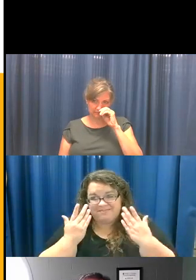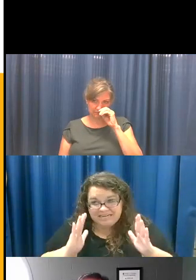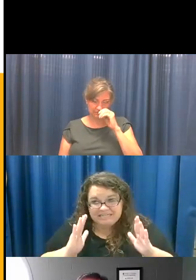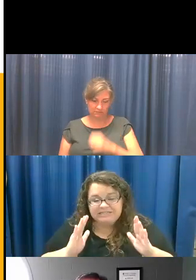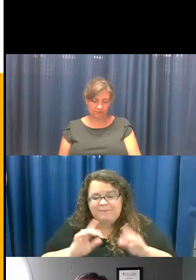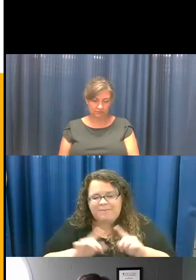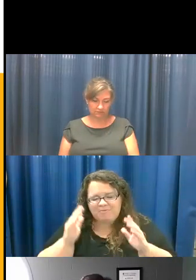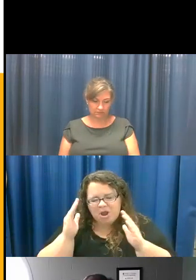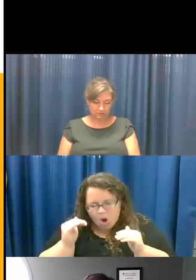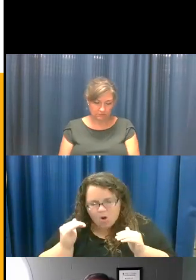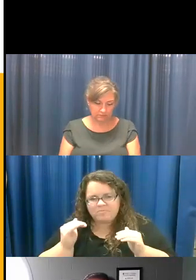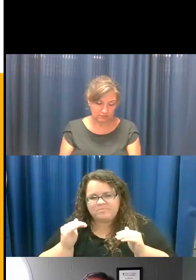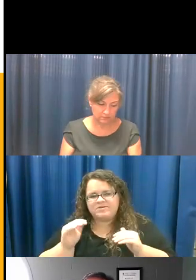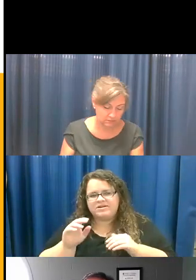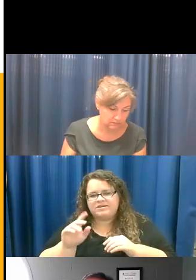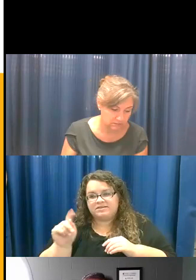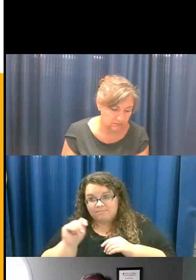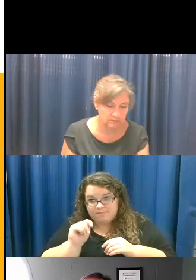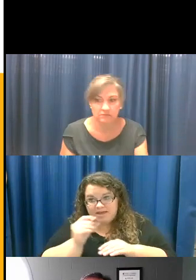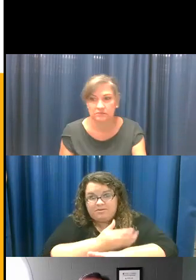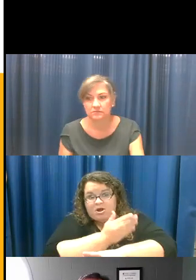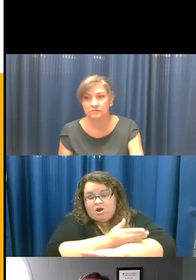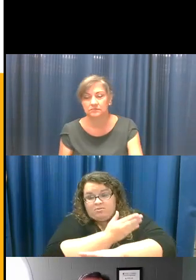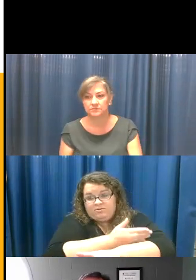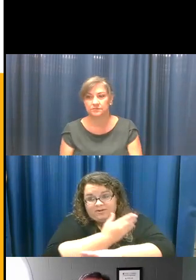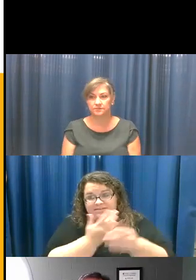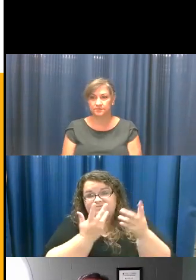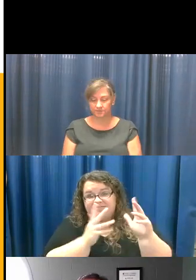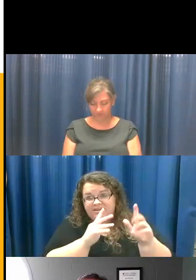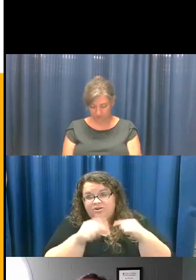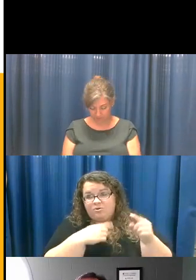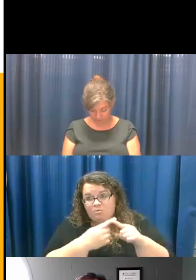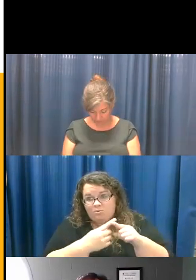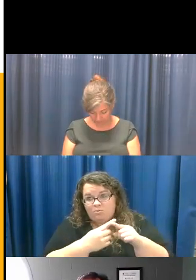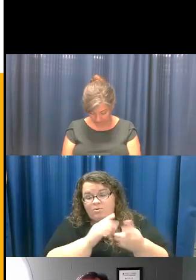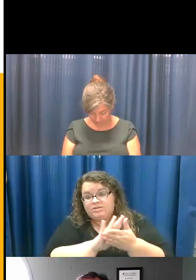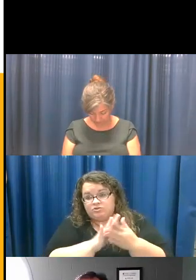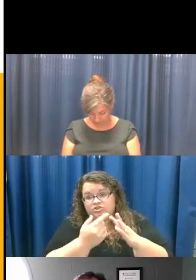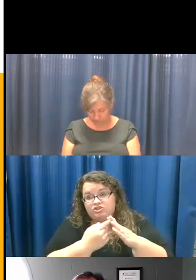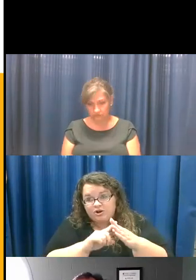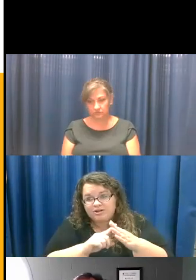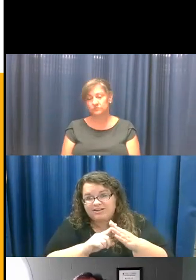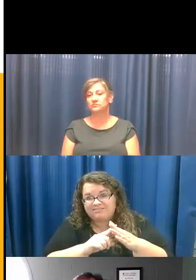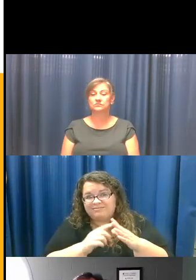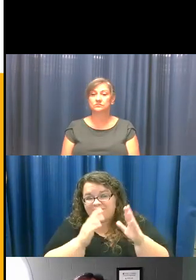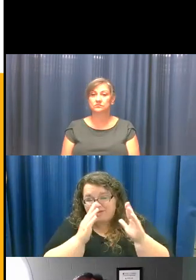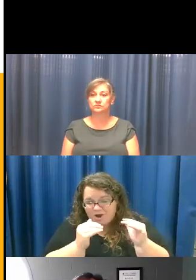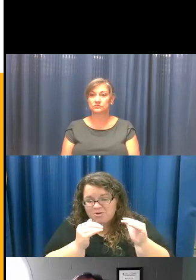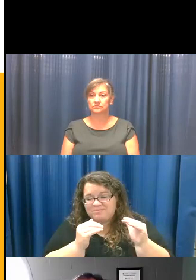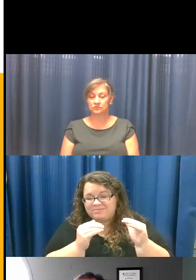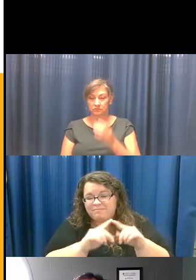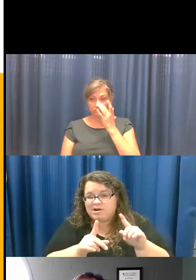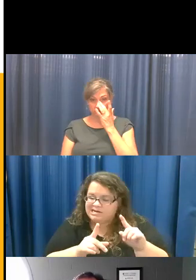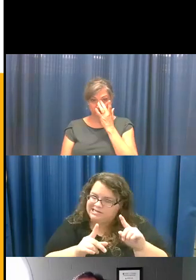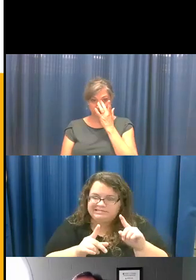those restroom upgrades completed by the time school started. However, our contractor